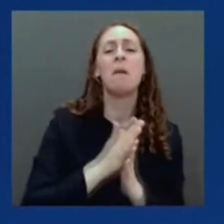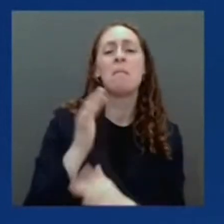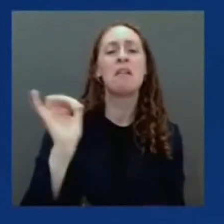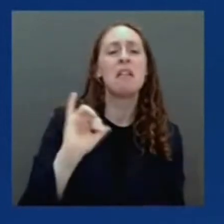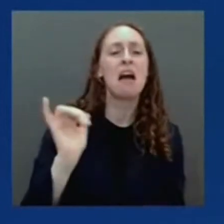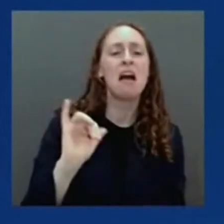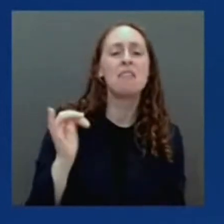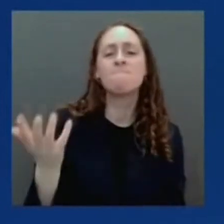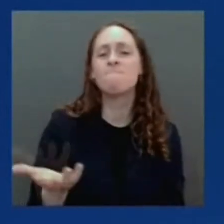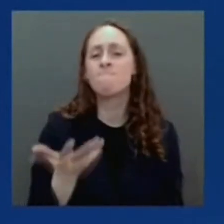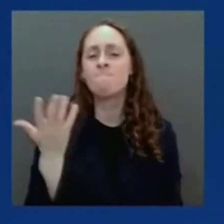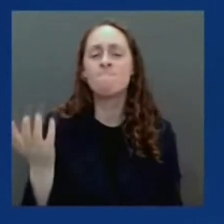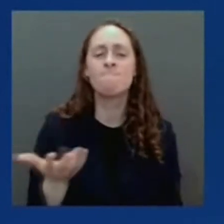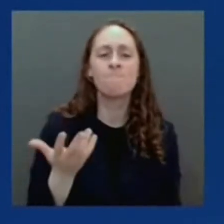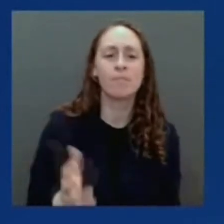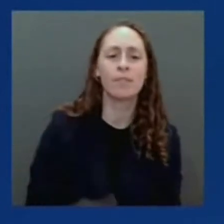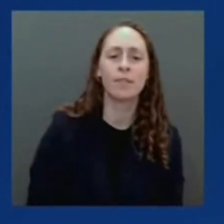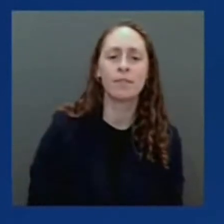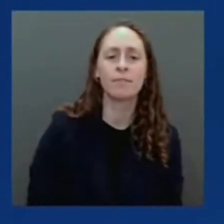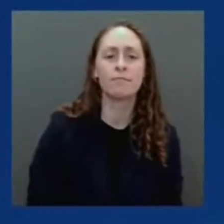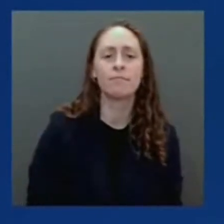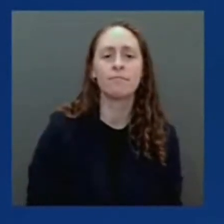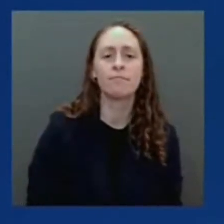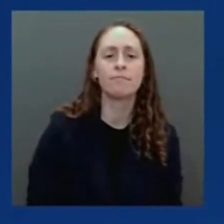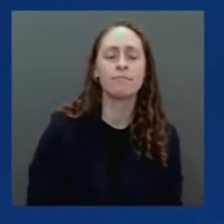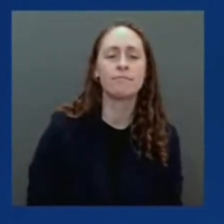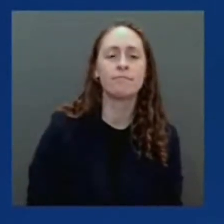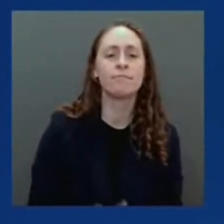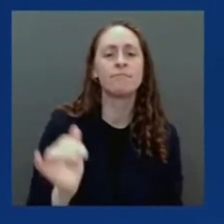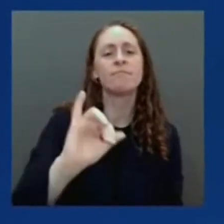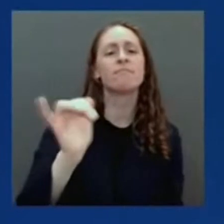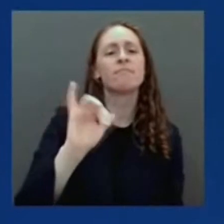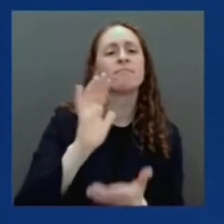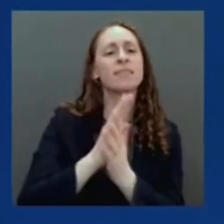learned to live with without disruption of our